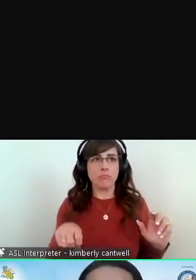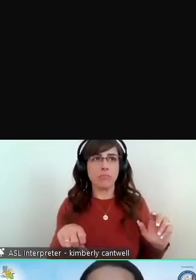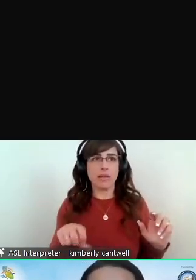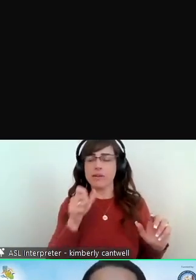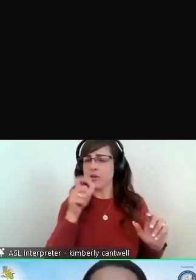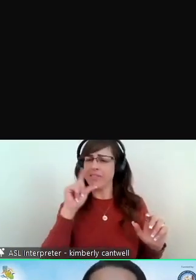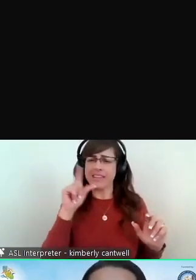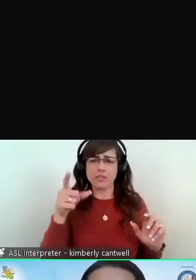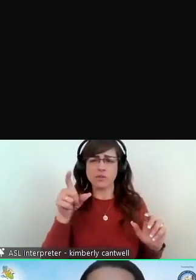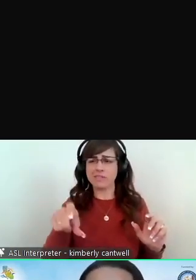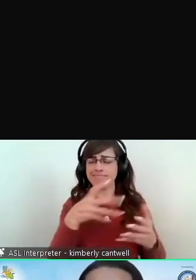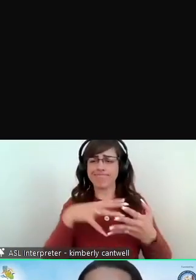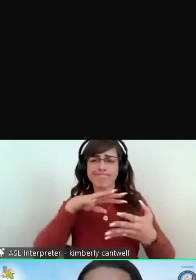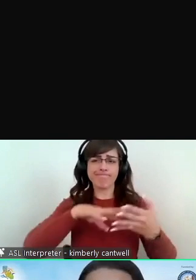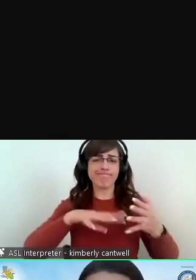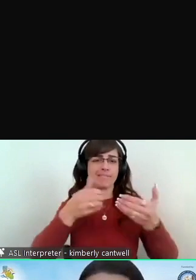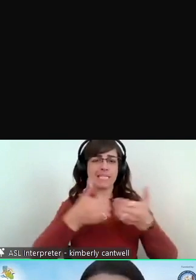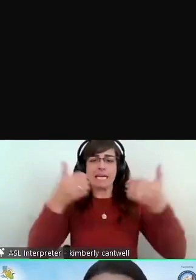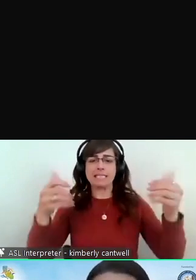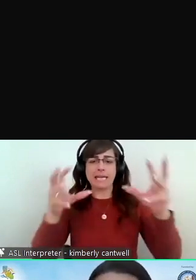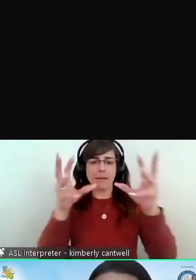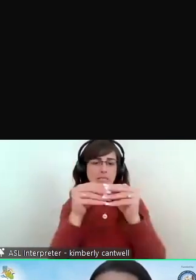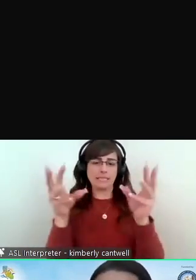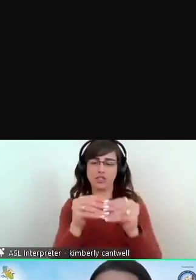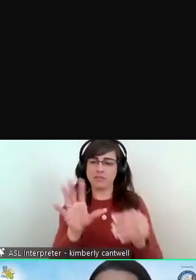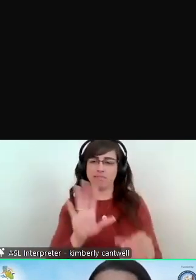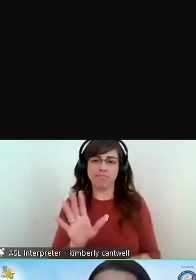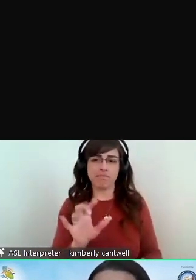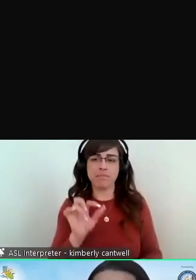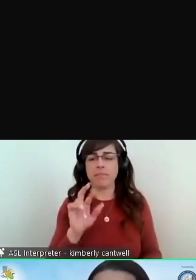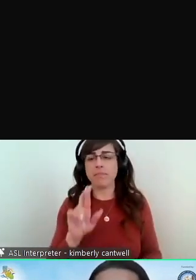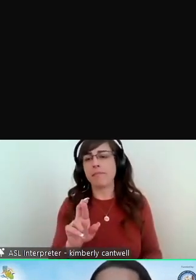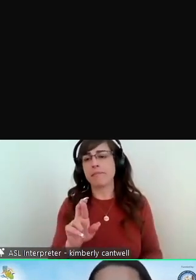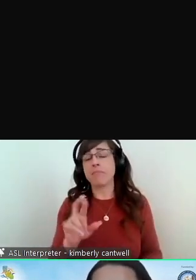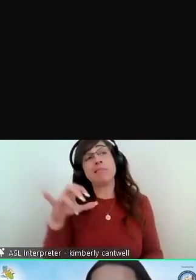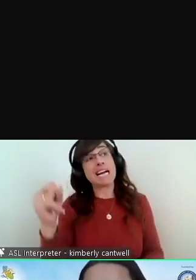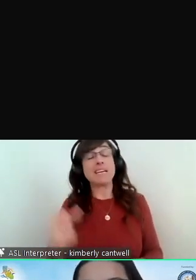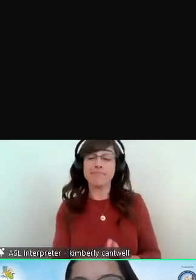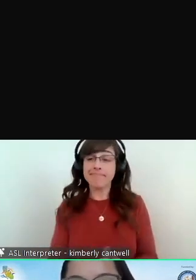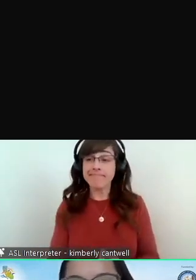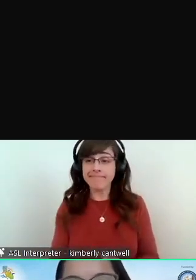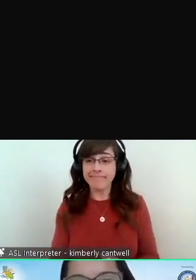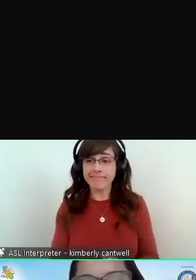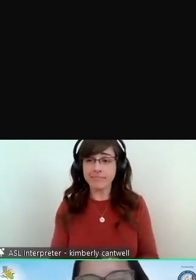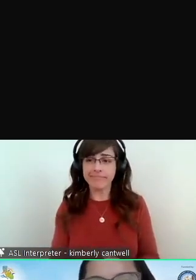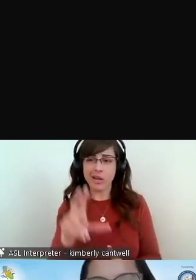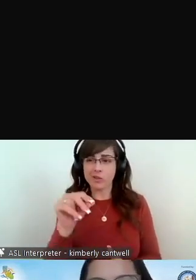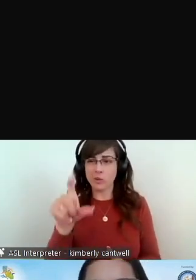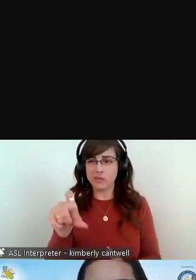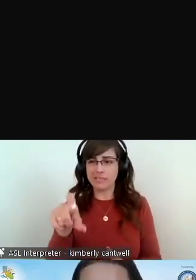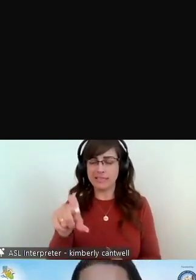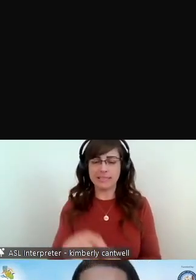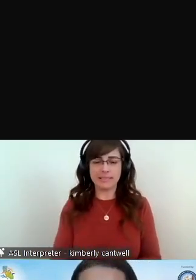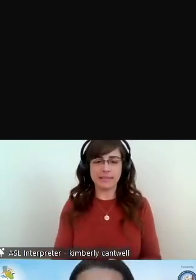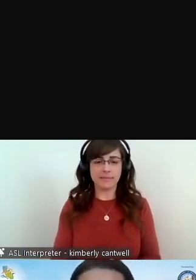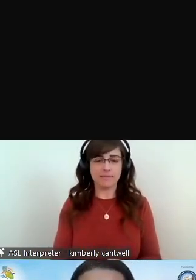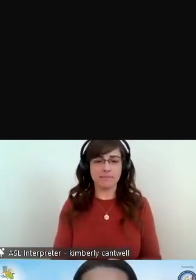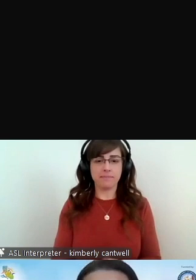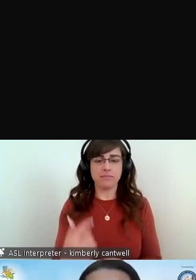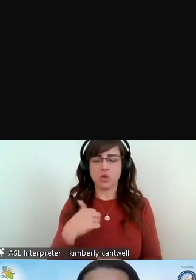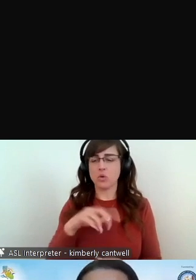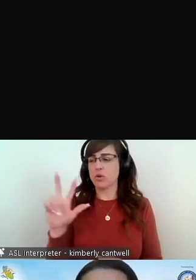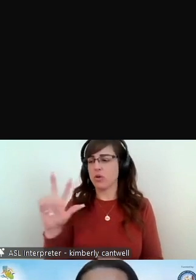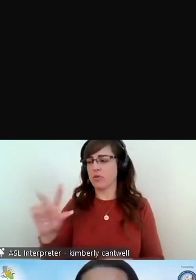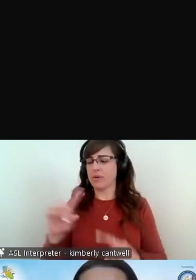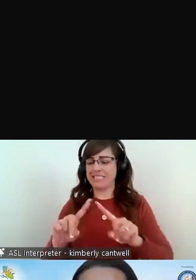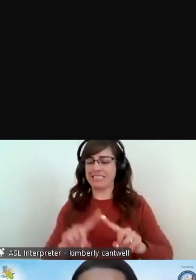don't think you need to schedule a separate session, or there's no need. We do 3